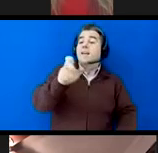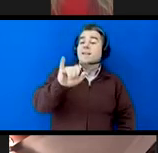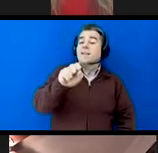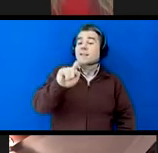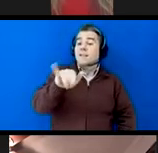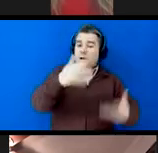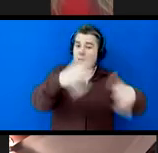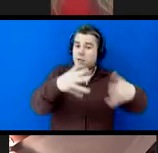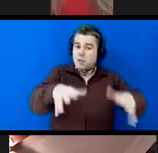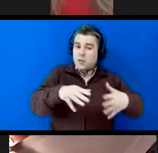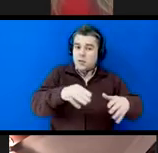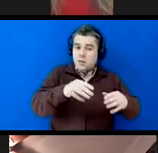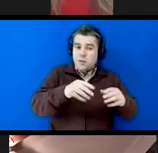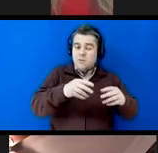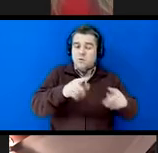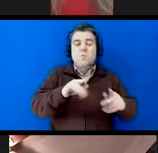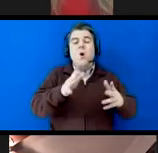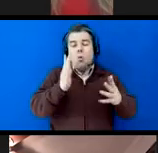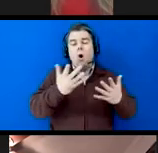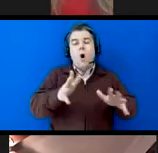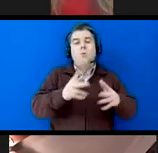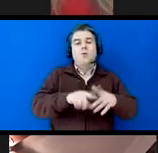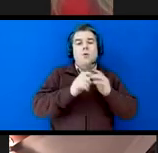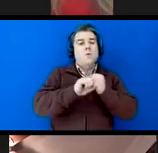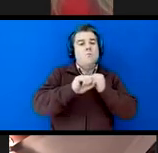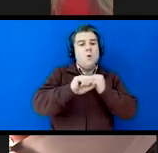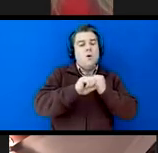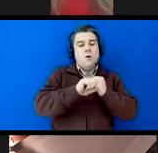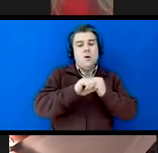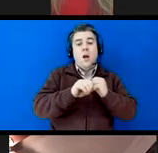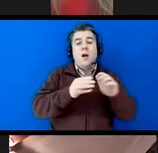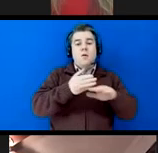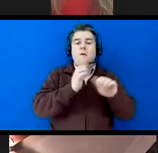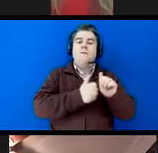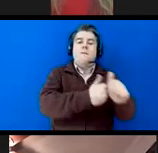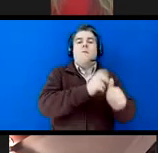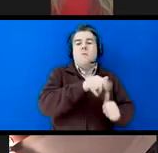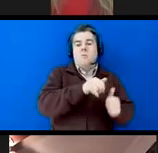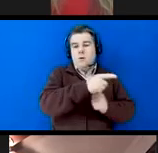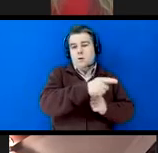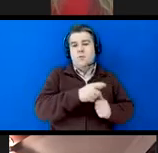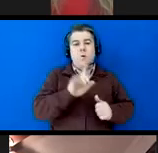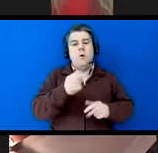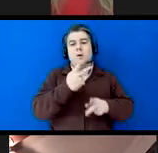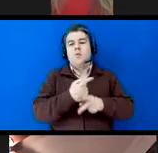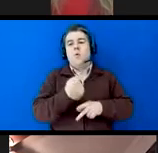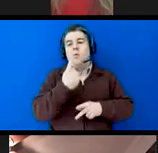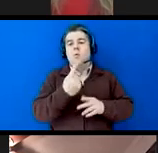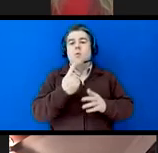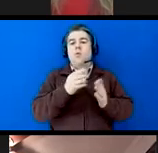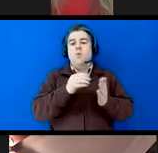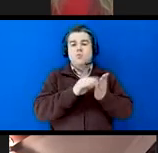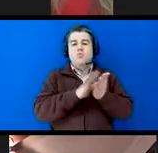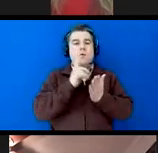started marketing to, and you will go back to them when you follow up with them, so you only keep 1 record in the contact